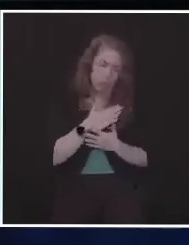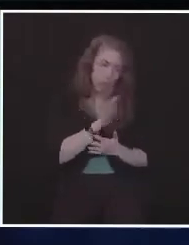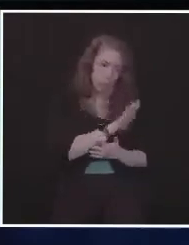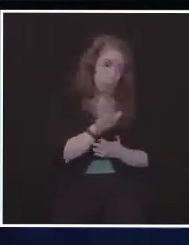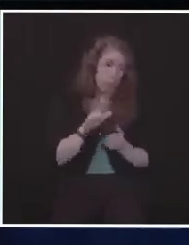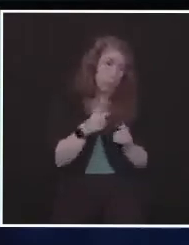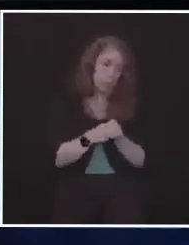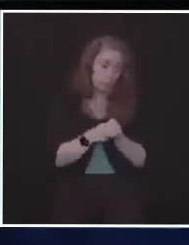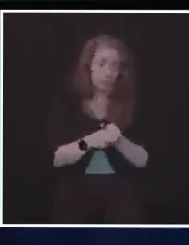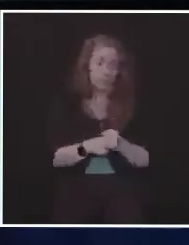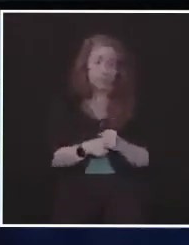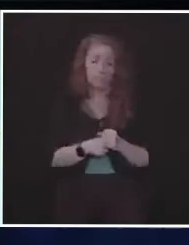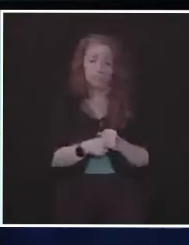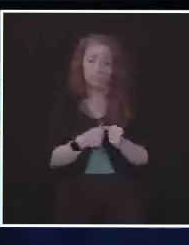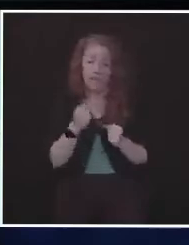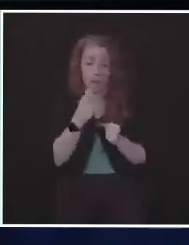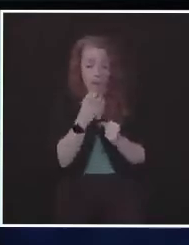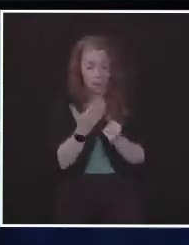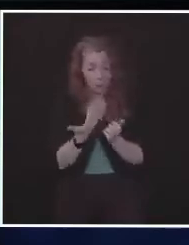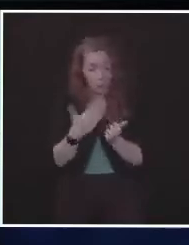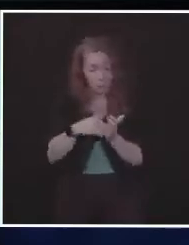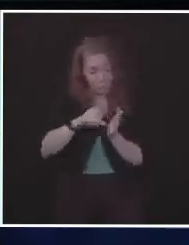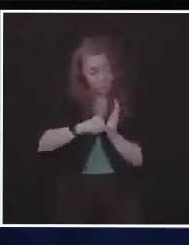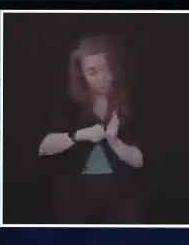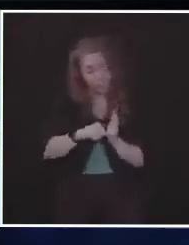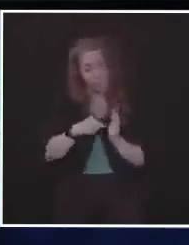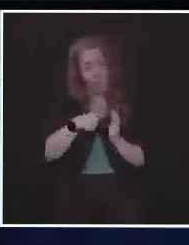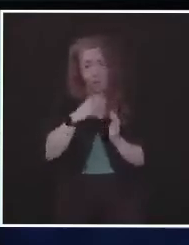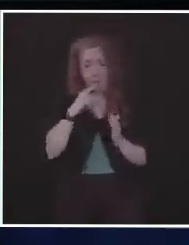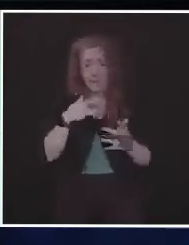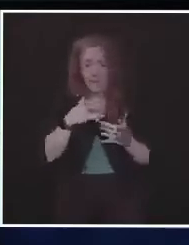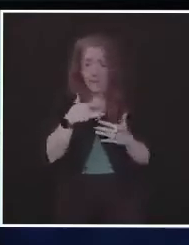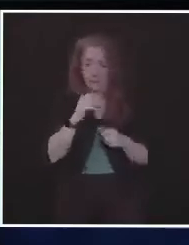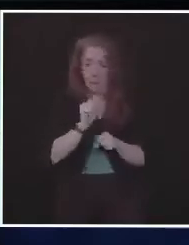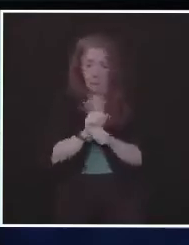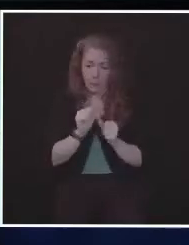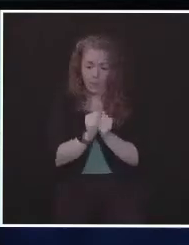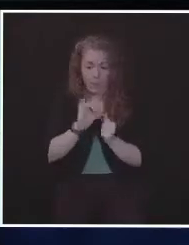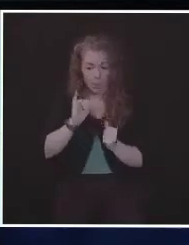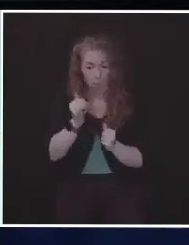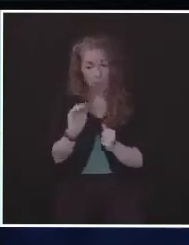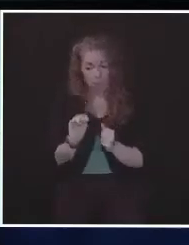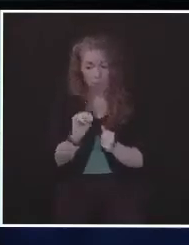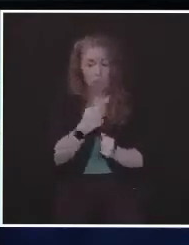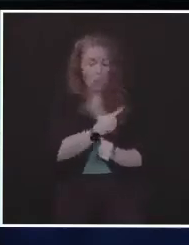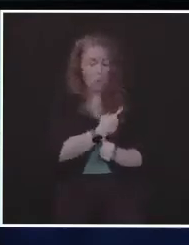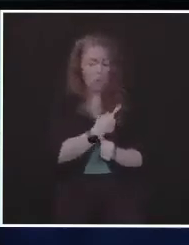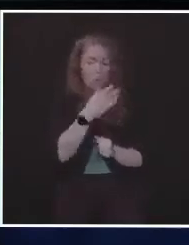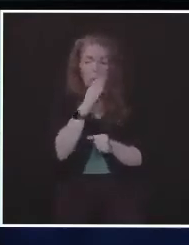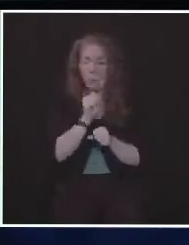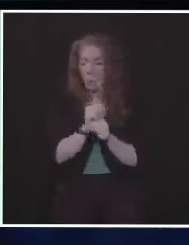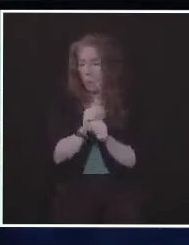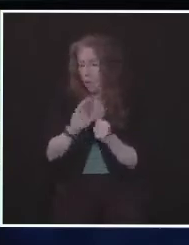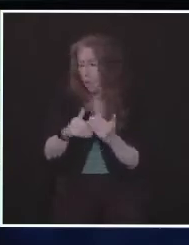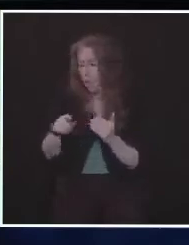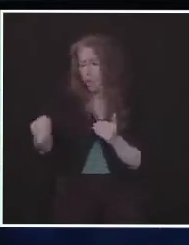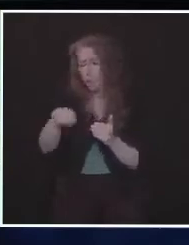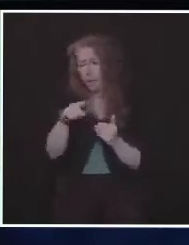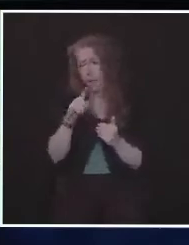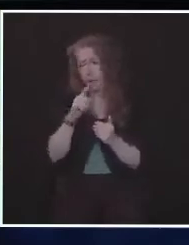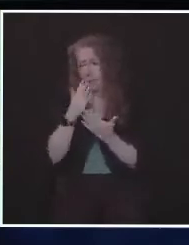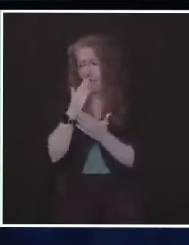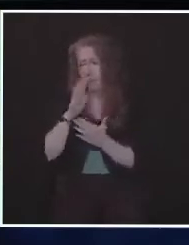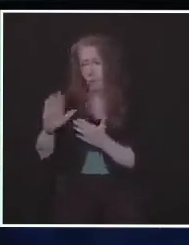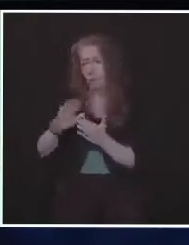excited about working with Jim. And I know Jim and I will, be working with all of you and appreciate all your support as we're working through